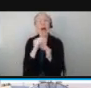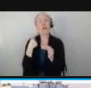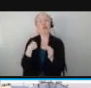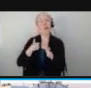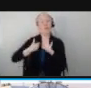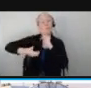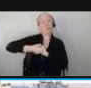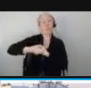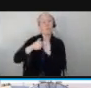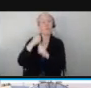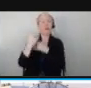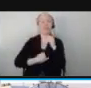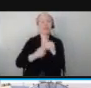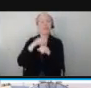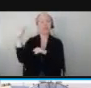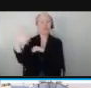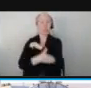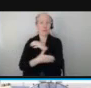become real.